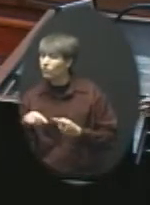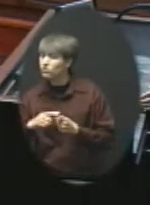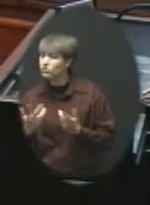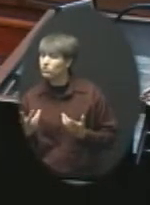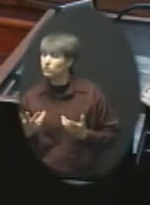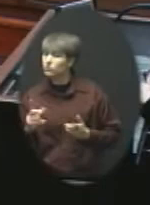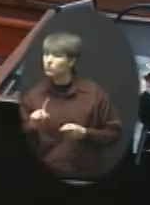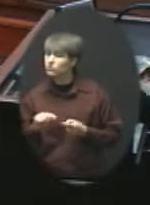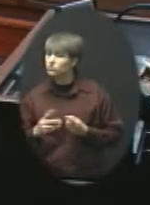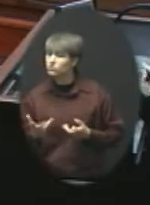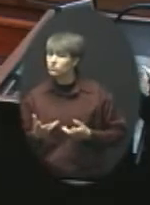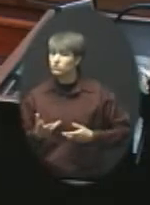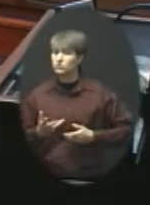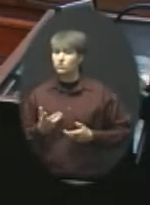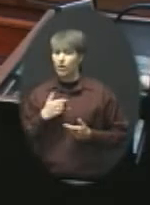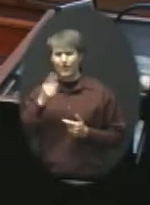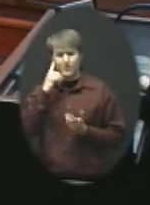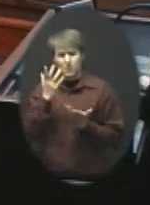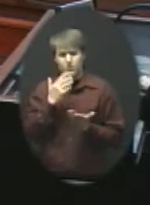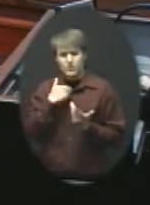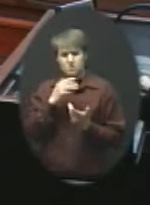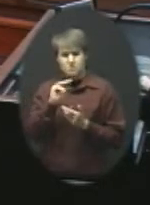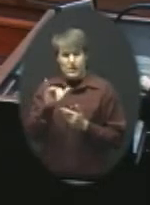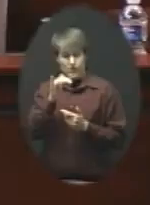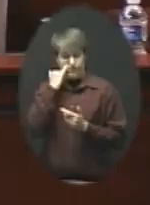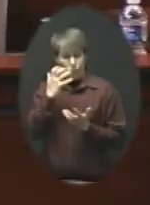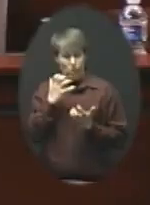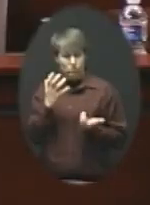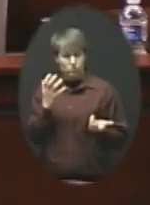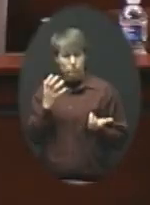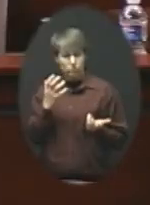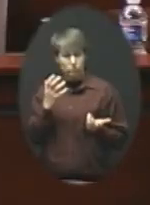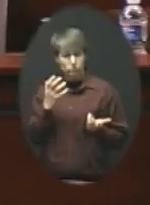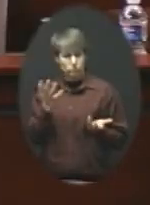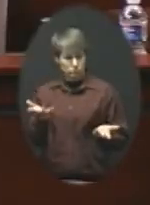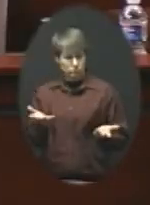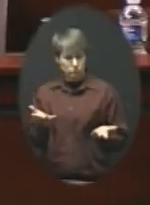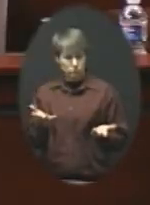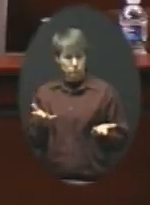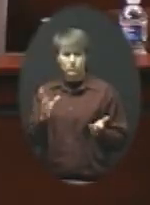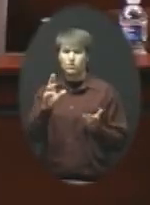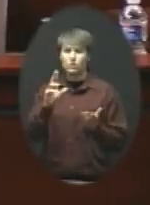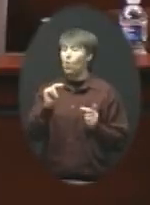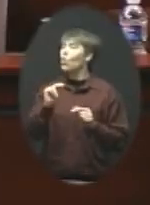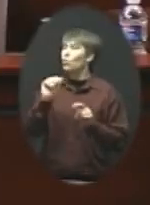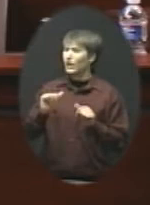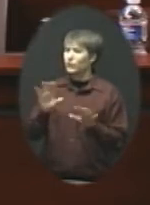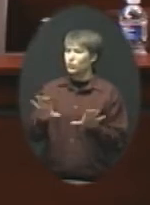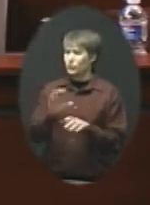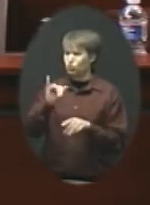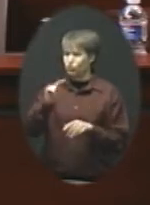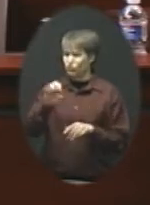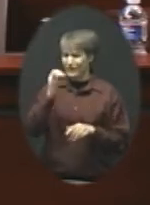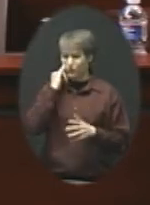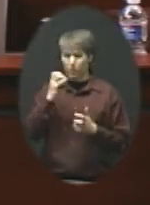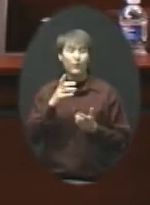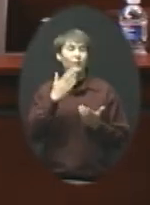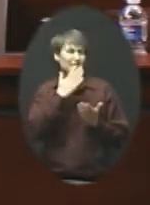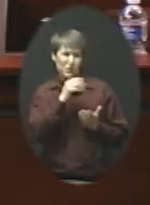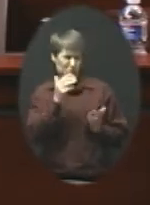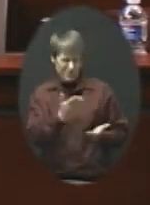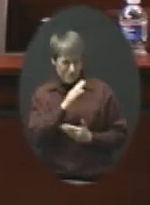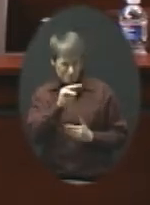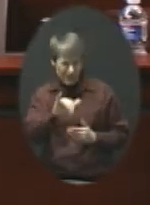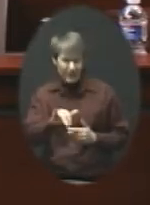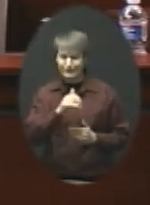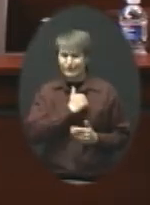When would that be? I think we could probably do it in May if you would want us to. No, we could do it in June if Thank you want you. Us to. I won't be here in May.